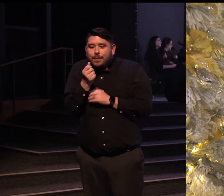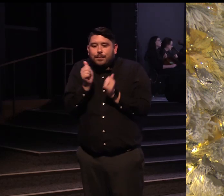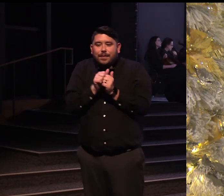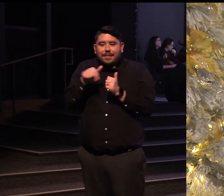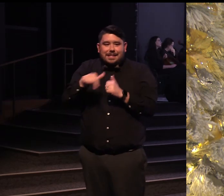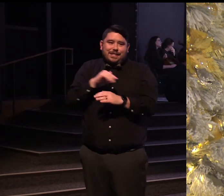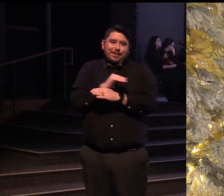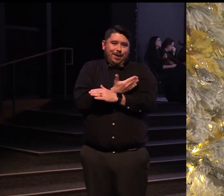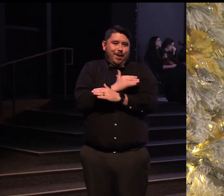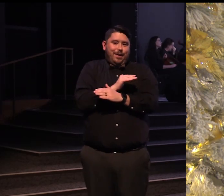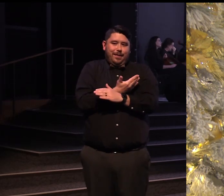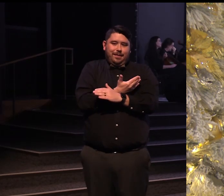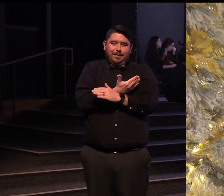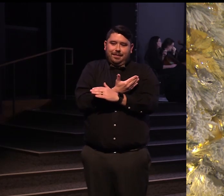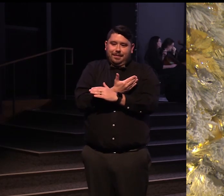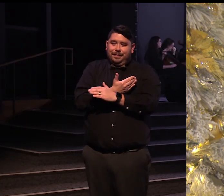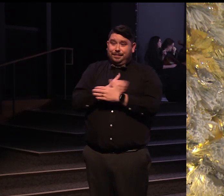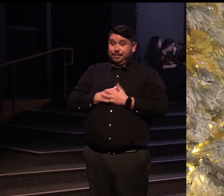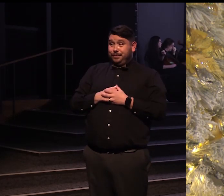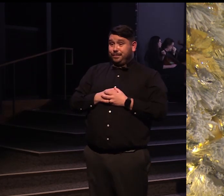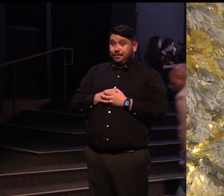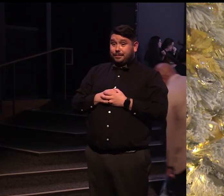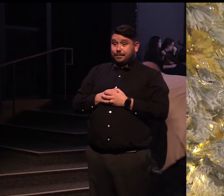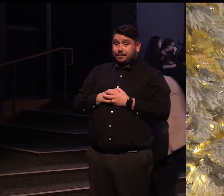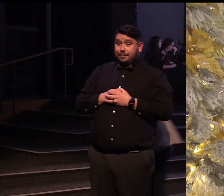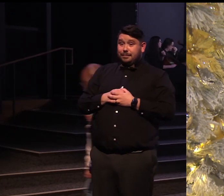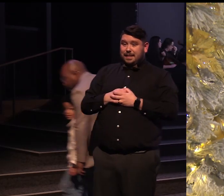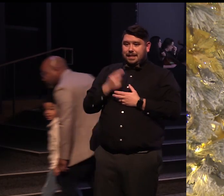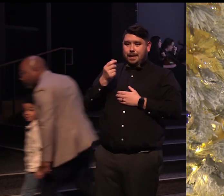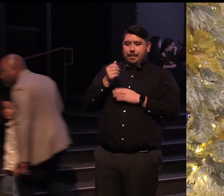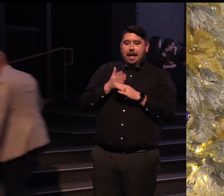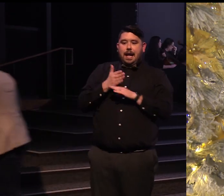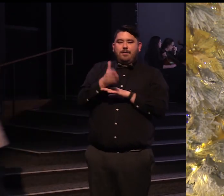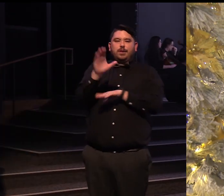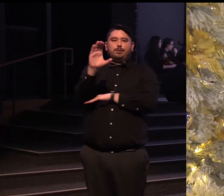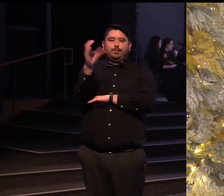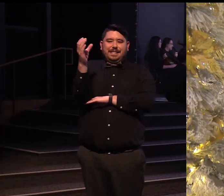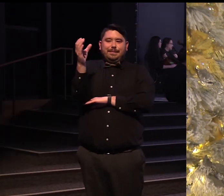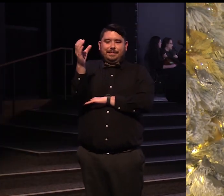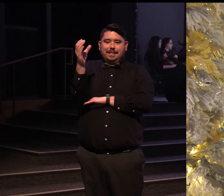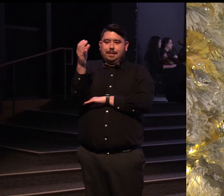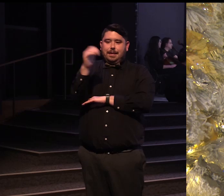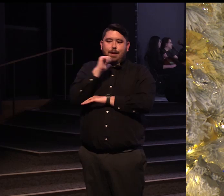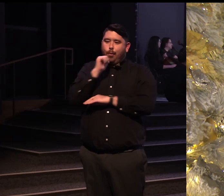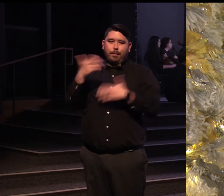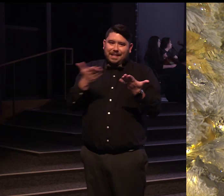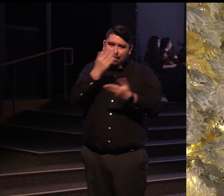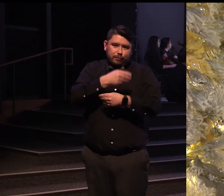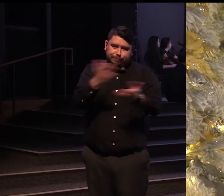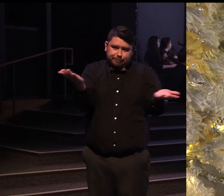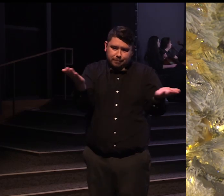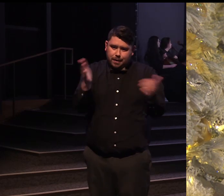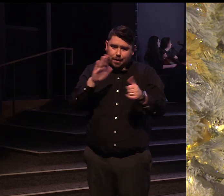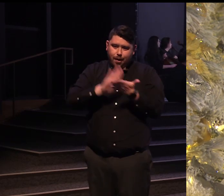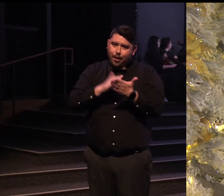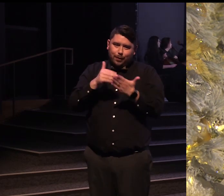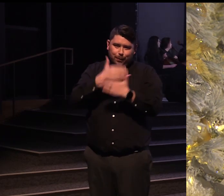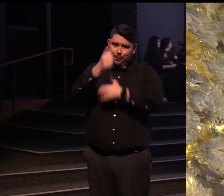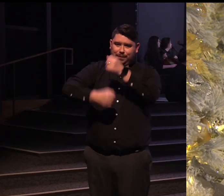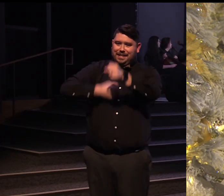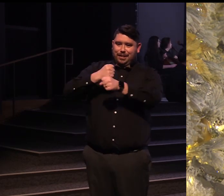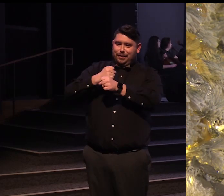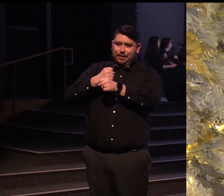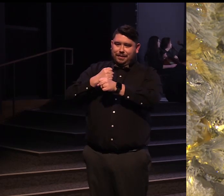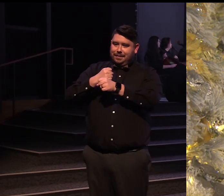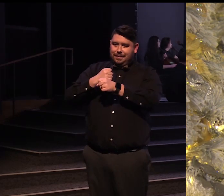kind of go ahead just a little bit after Christmas. I will not get to be with you on New Year's Eve or New